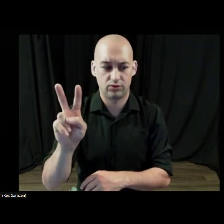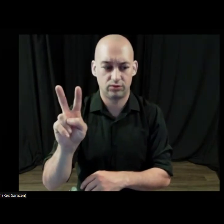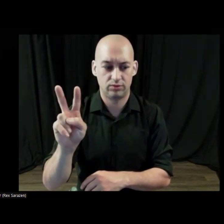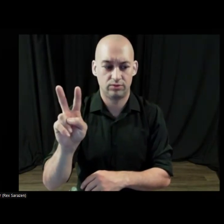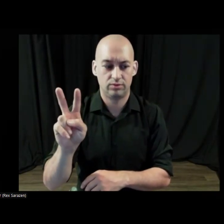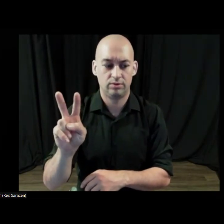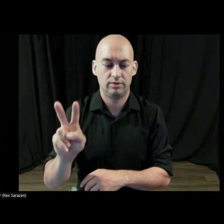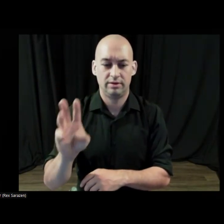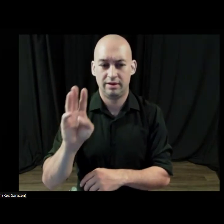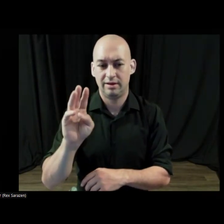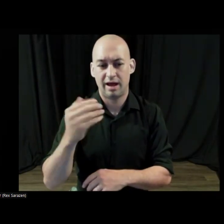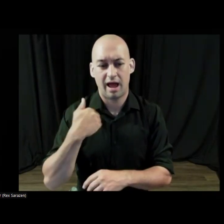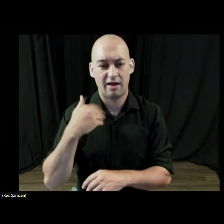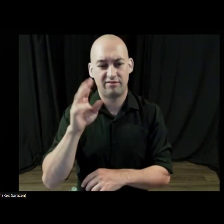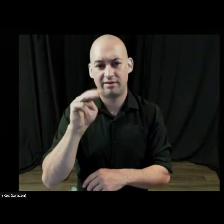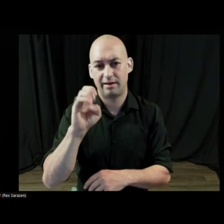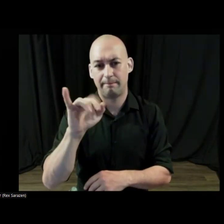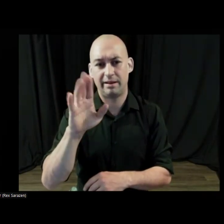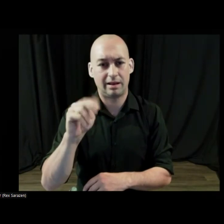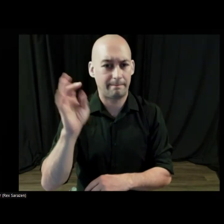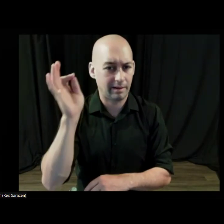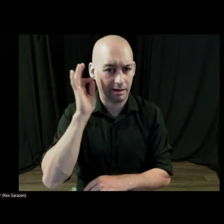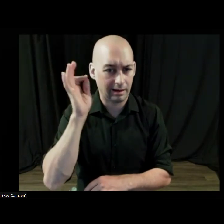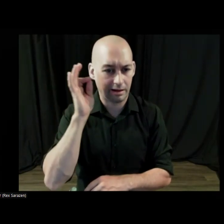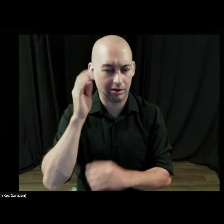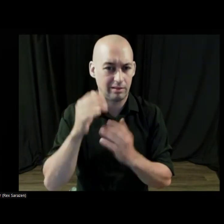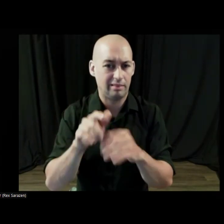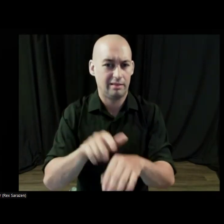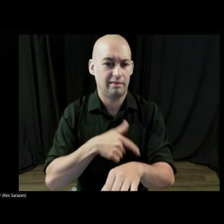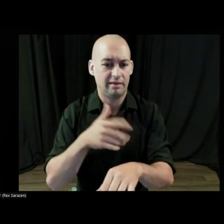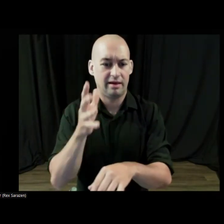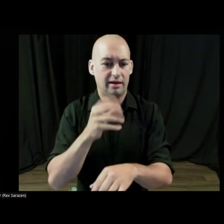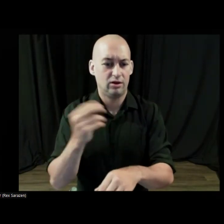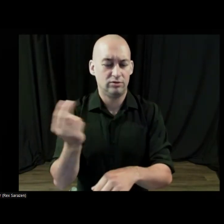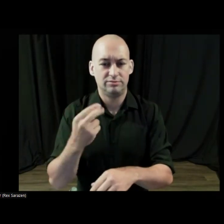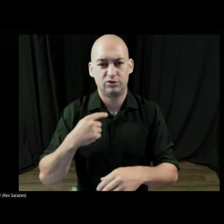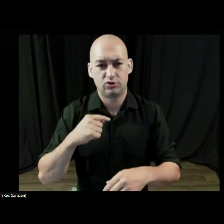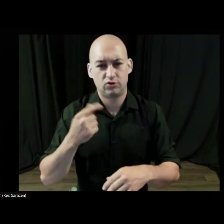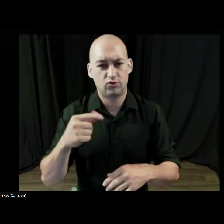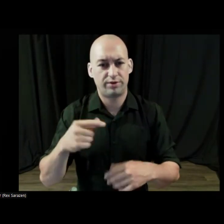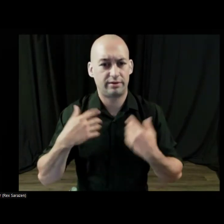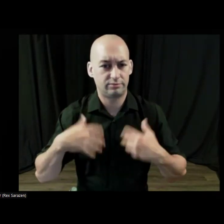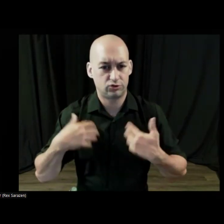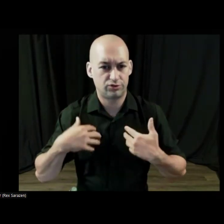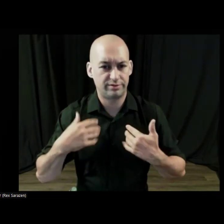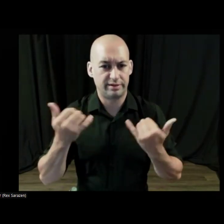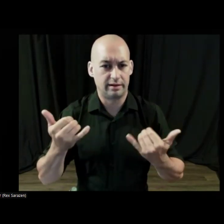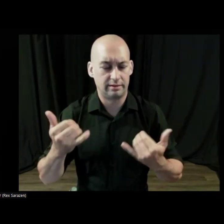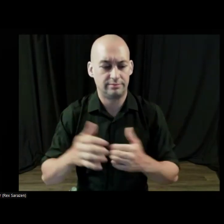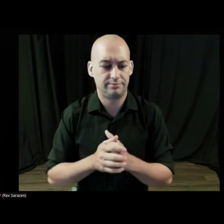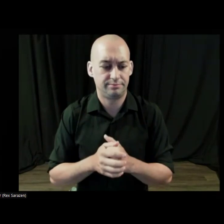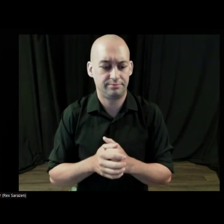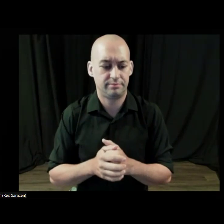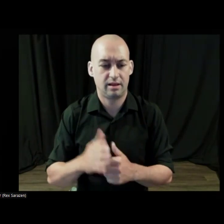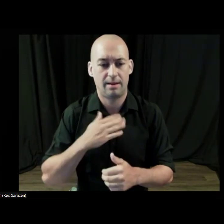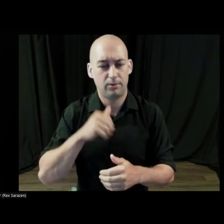medium length hair, and I'm wearing a green blouse today. And I am a